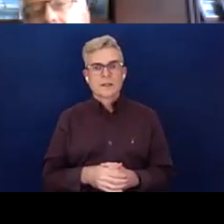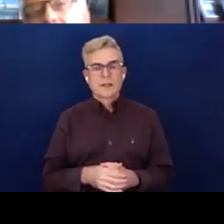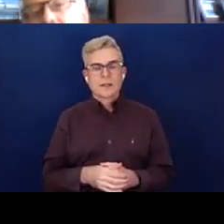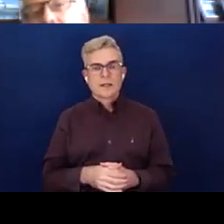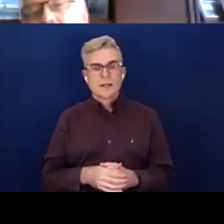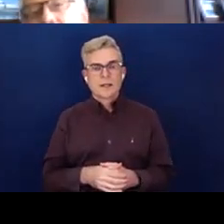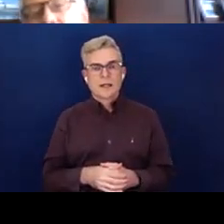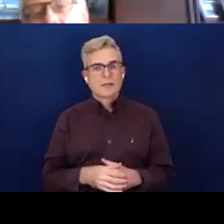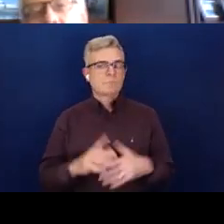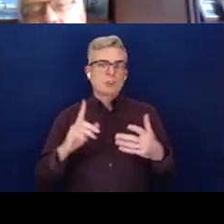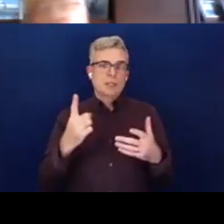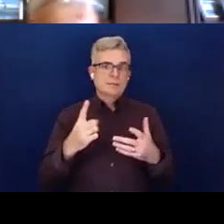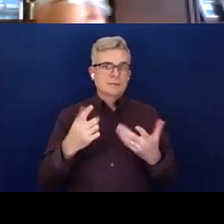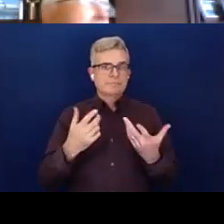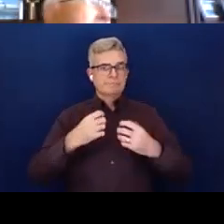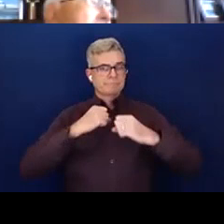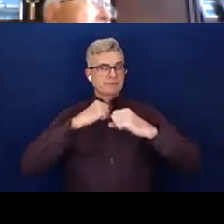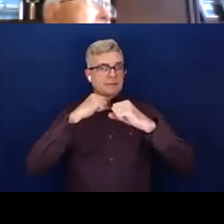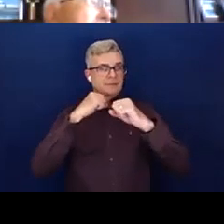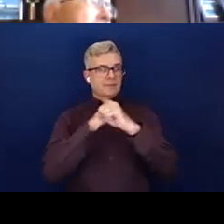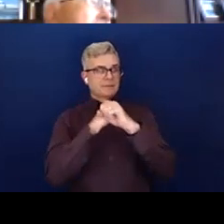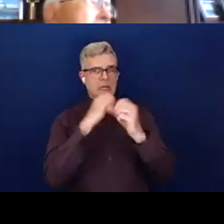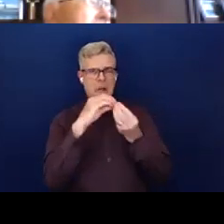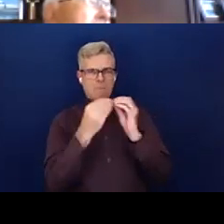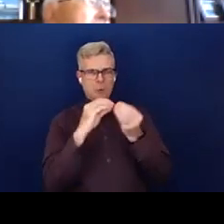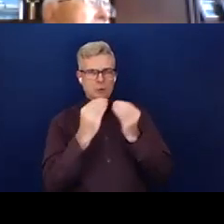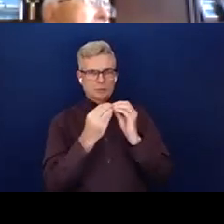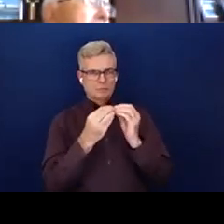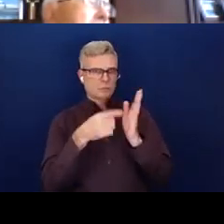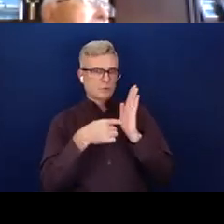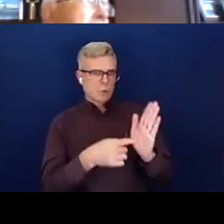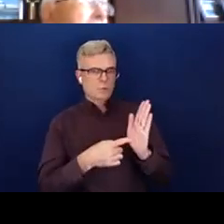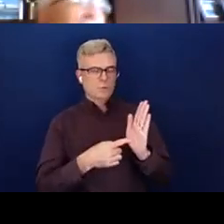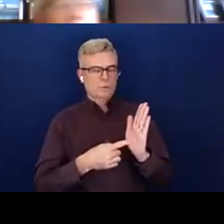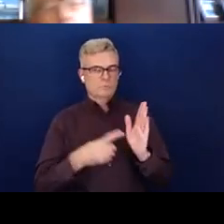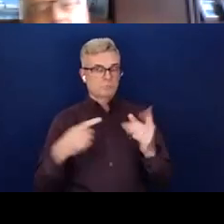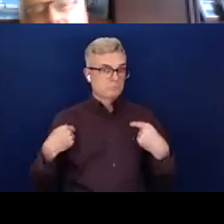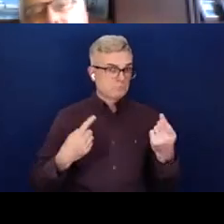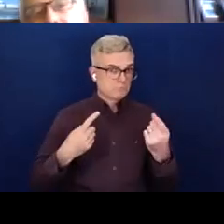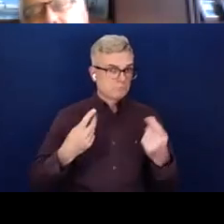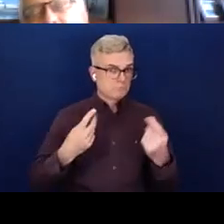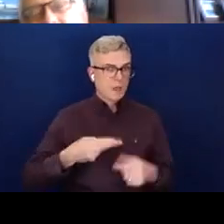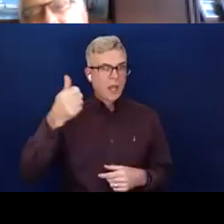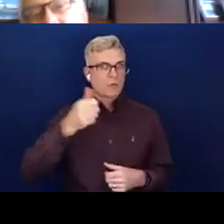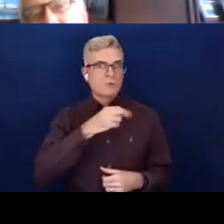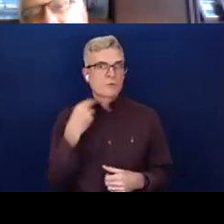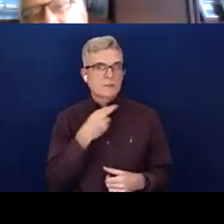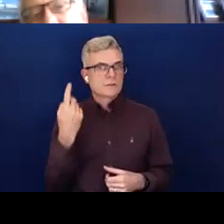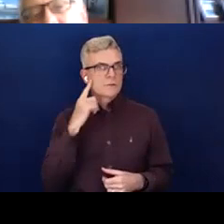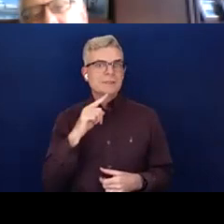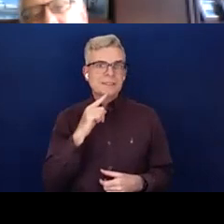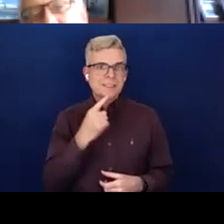just statistically have been at higher risk for serious illness with